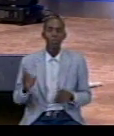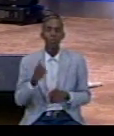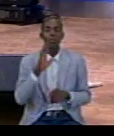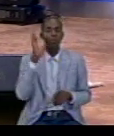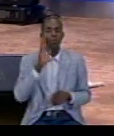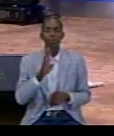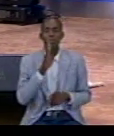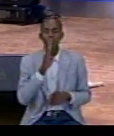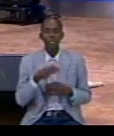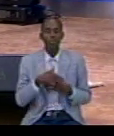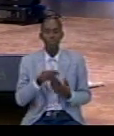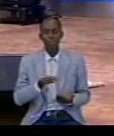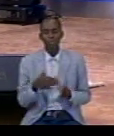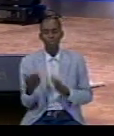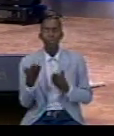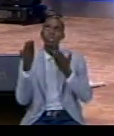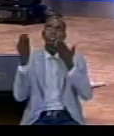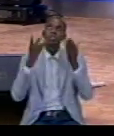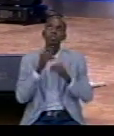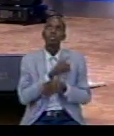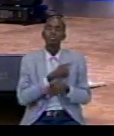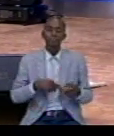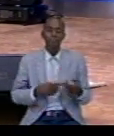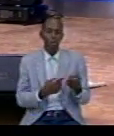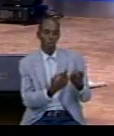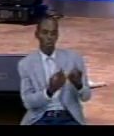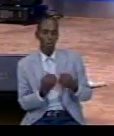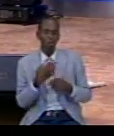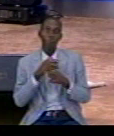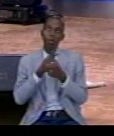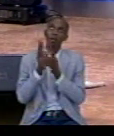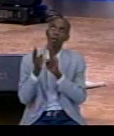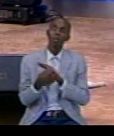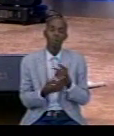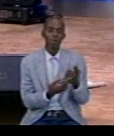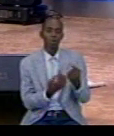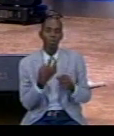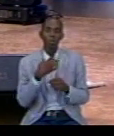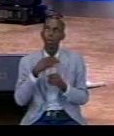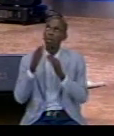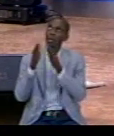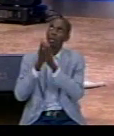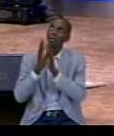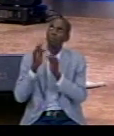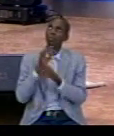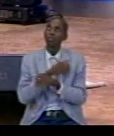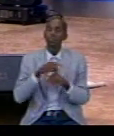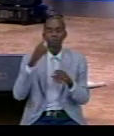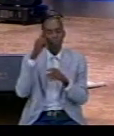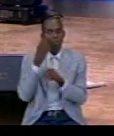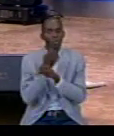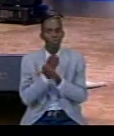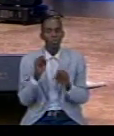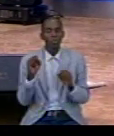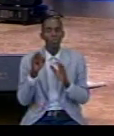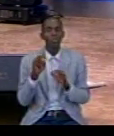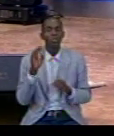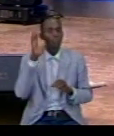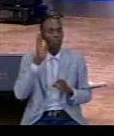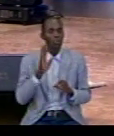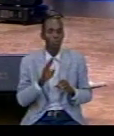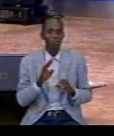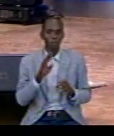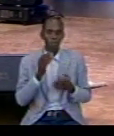eternity? Serve the Lord. Come and repent, come and seek the Lord and have salvation, and remain and abide in